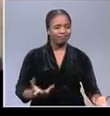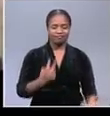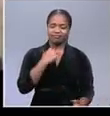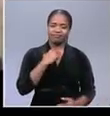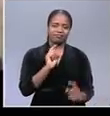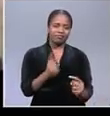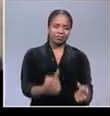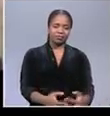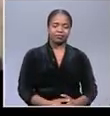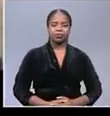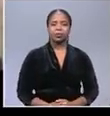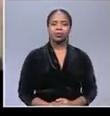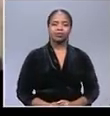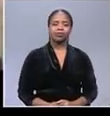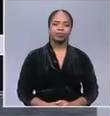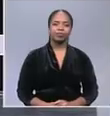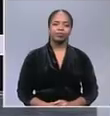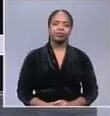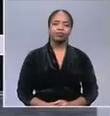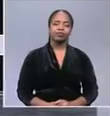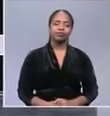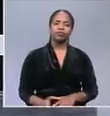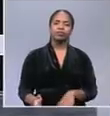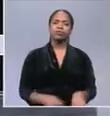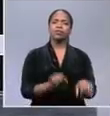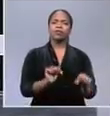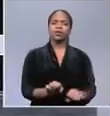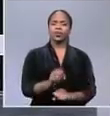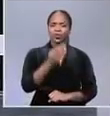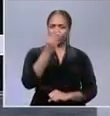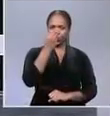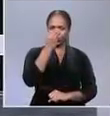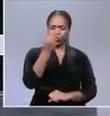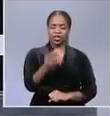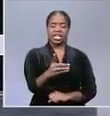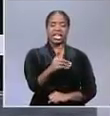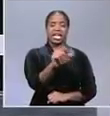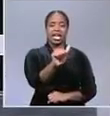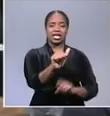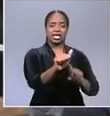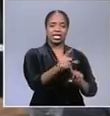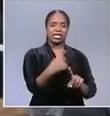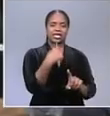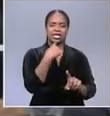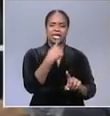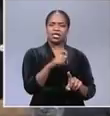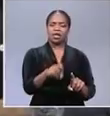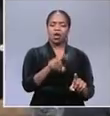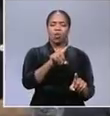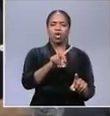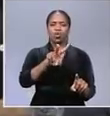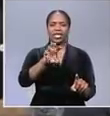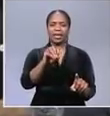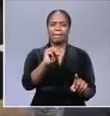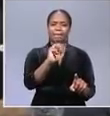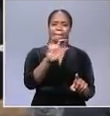Obile Madlala, Pretoria. In other news from today, the Democratic Alliance has slammed the 120